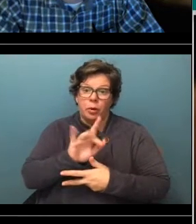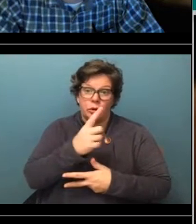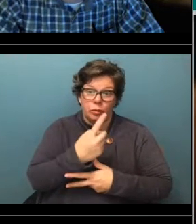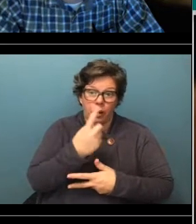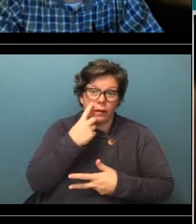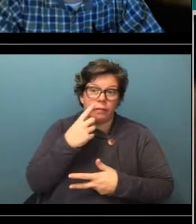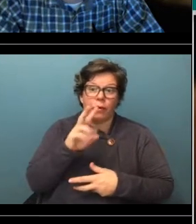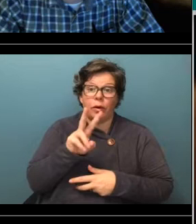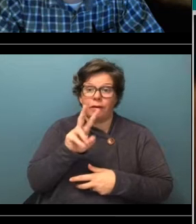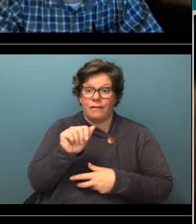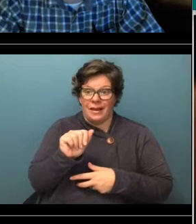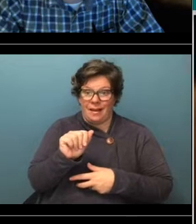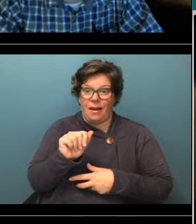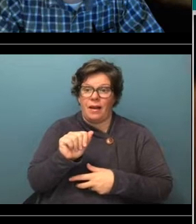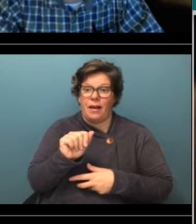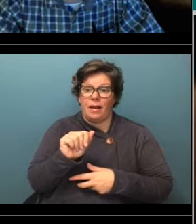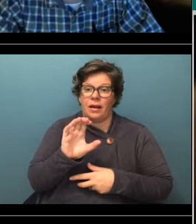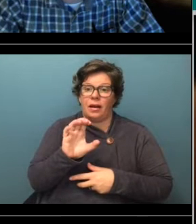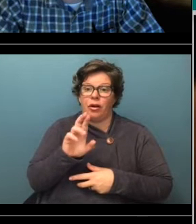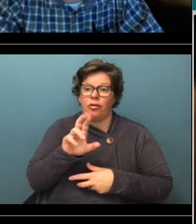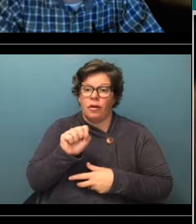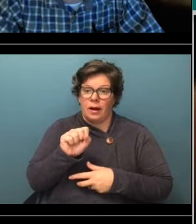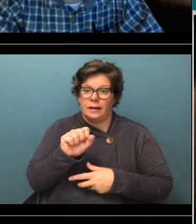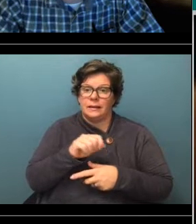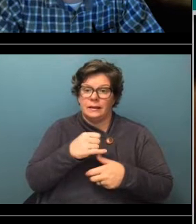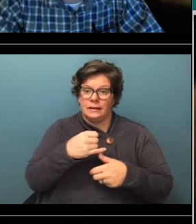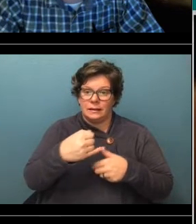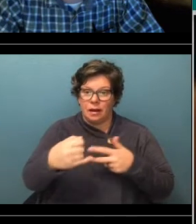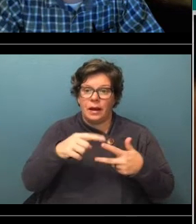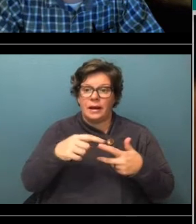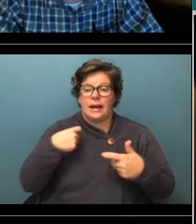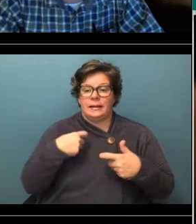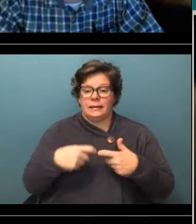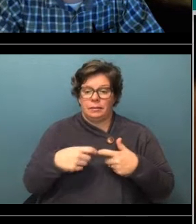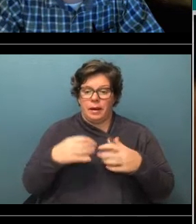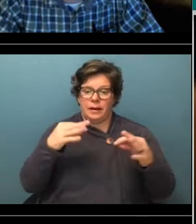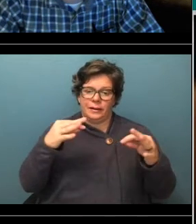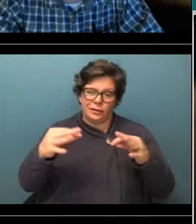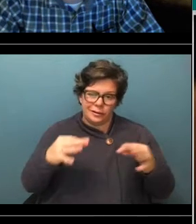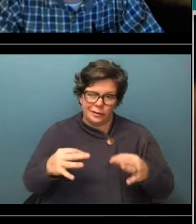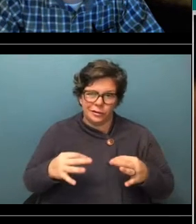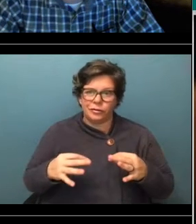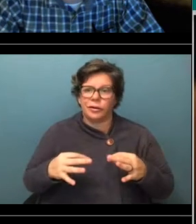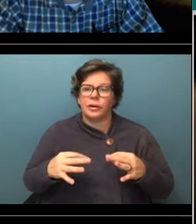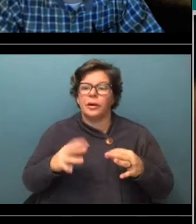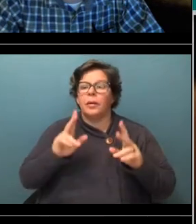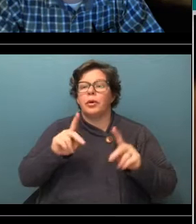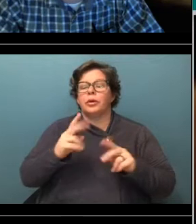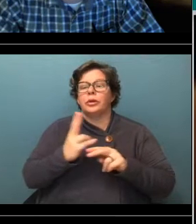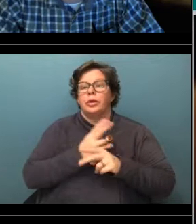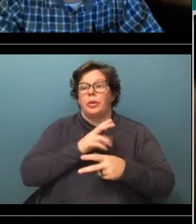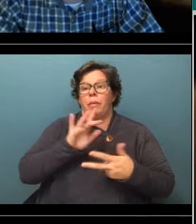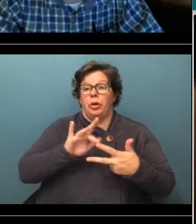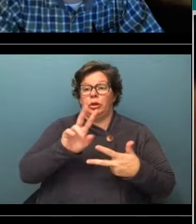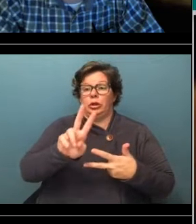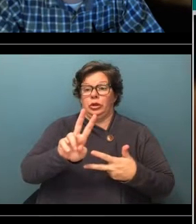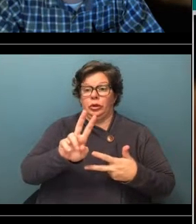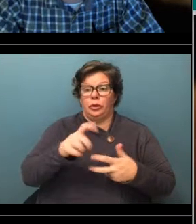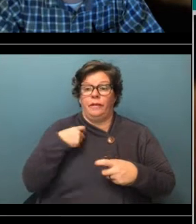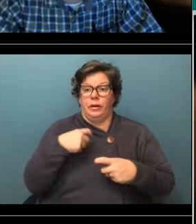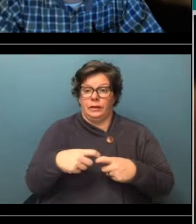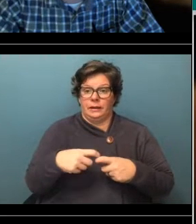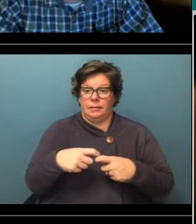the Veterans Crisis Line. And then in Spanish, there are instructions that the person can press 2 for the